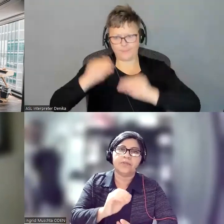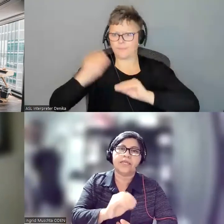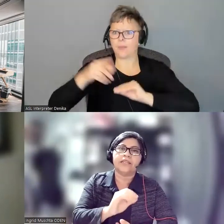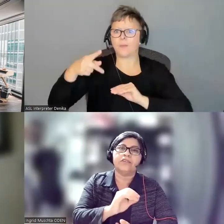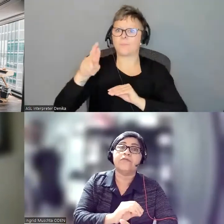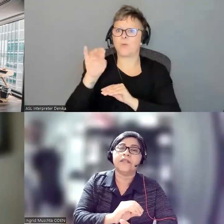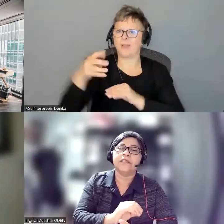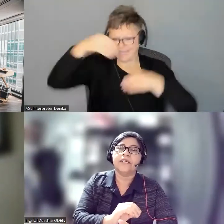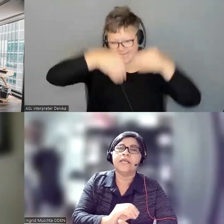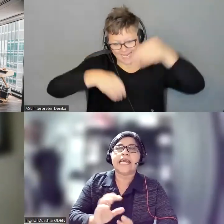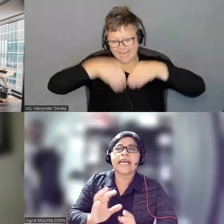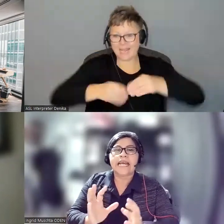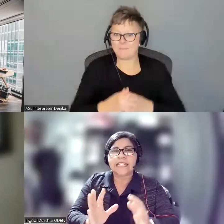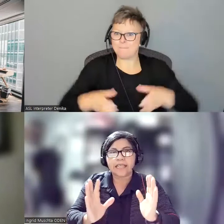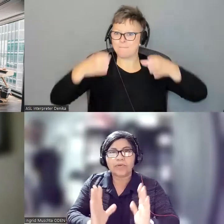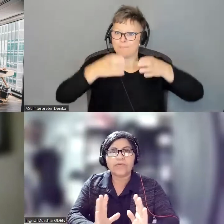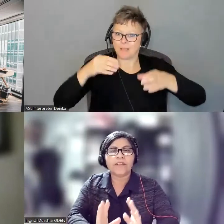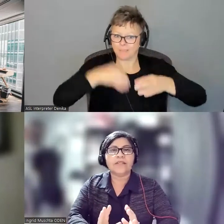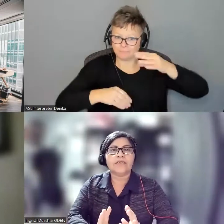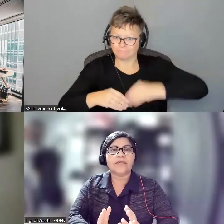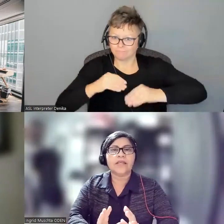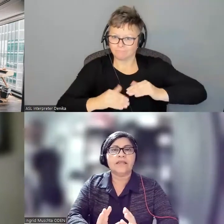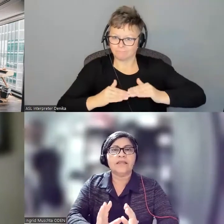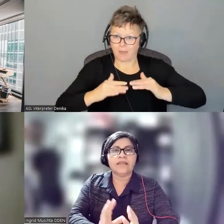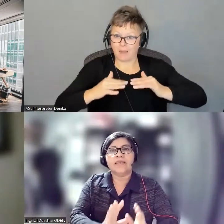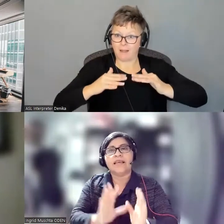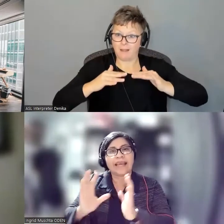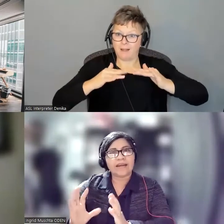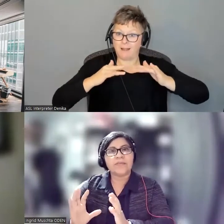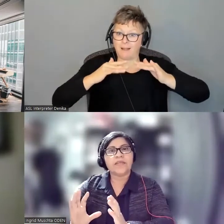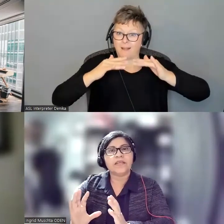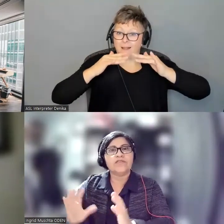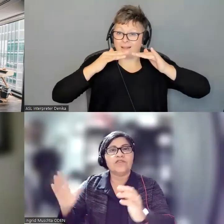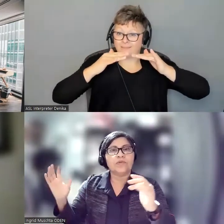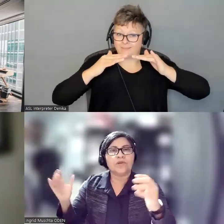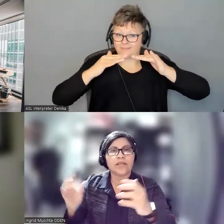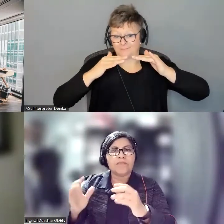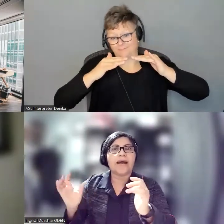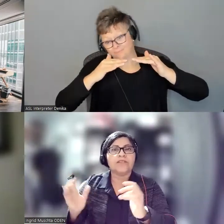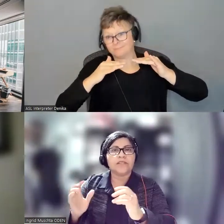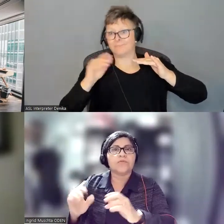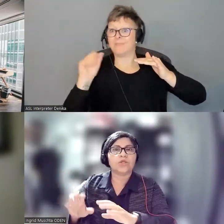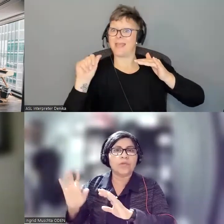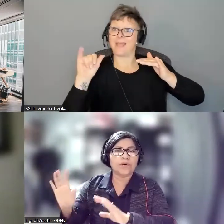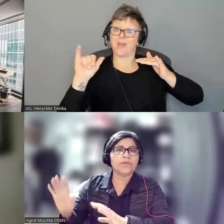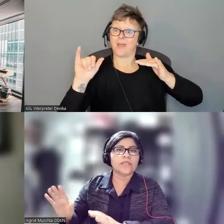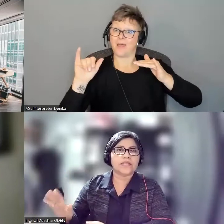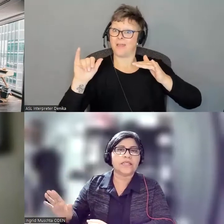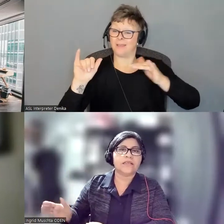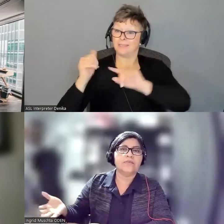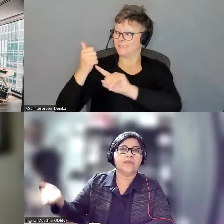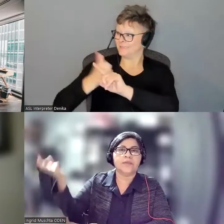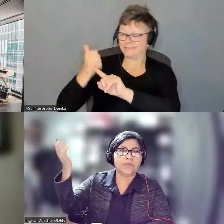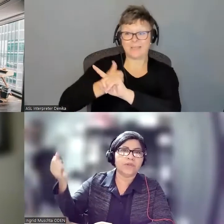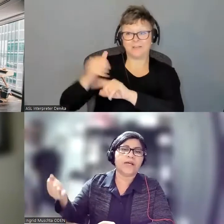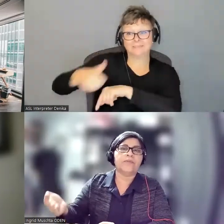we're beginning to fill. And as that profile is created, the AI begins to create matches with job postings as